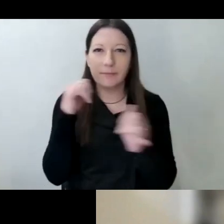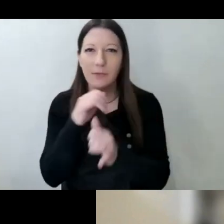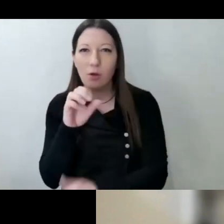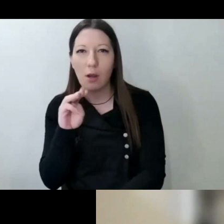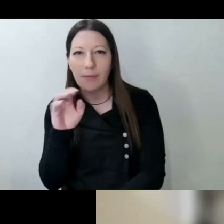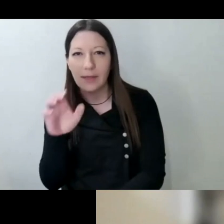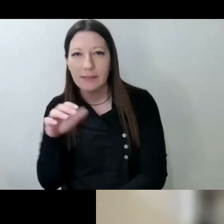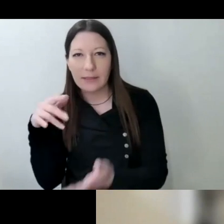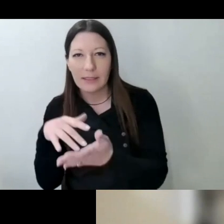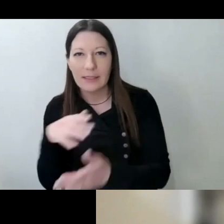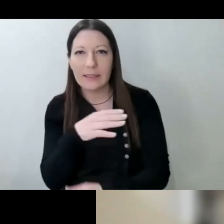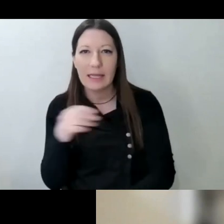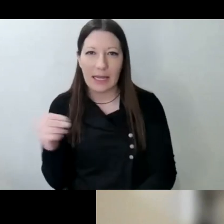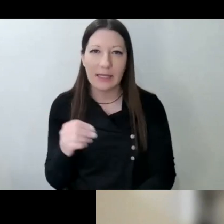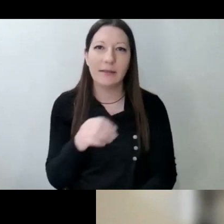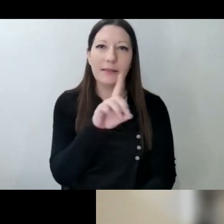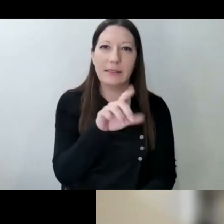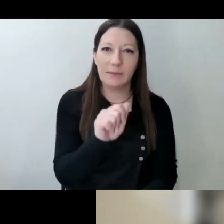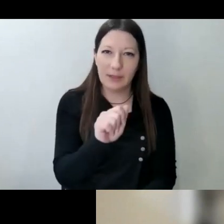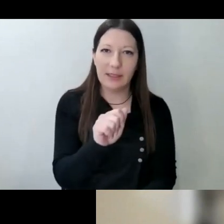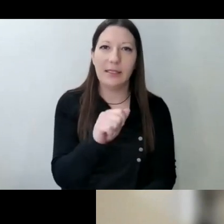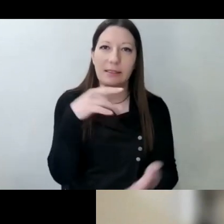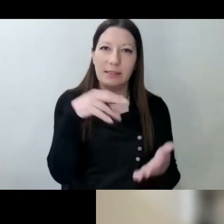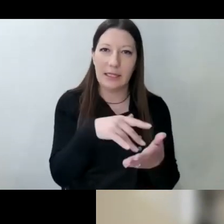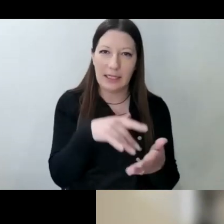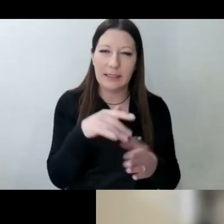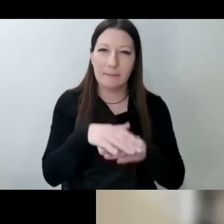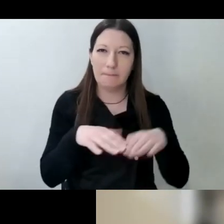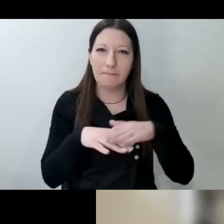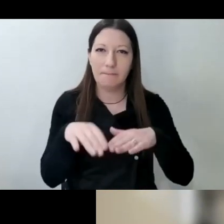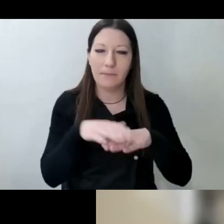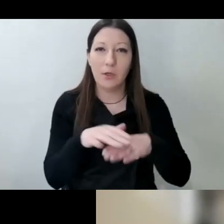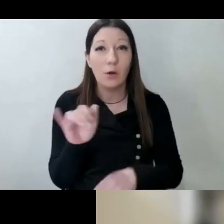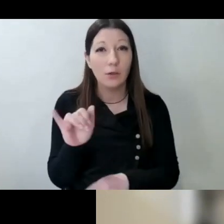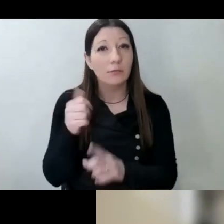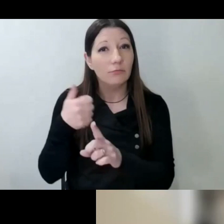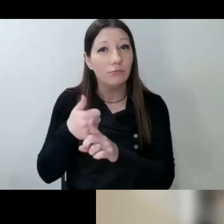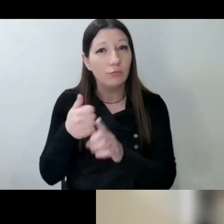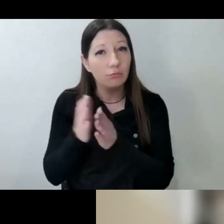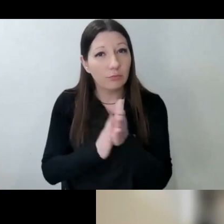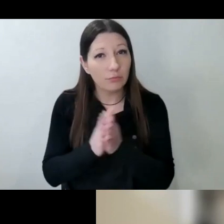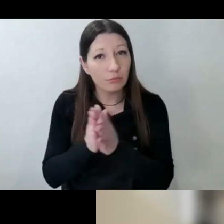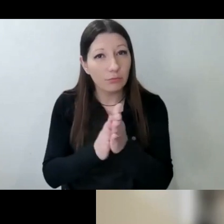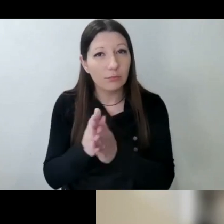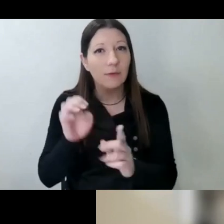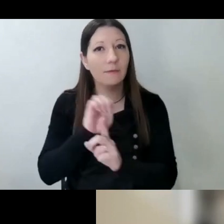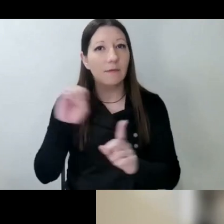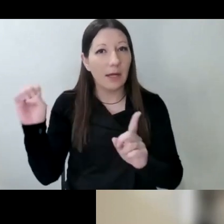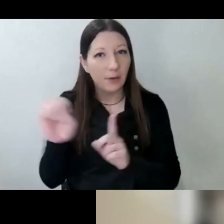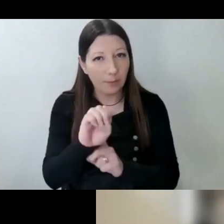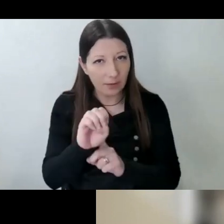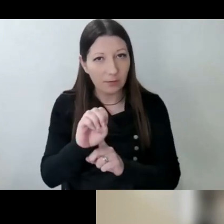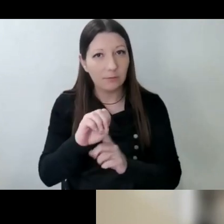critical disability studies. Amy is also interested in the environmental humanities and is currently